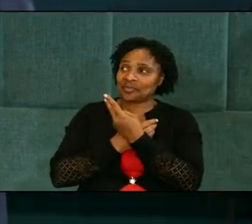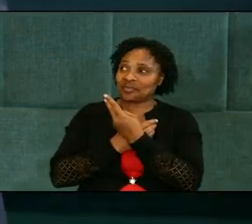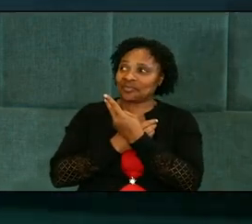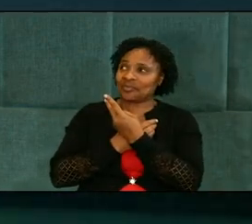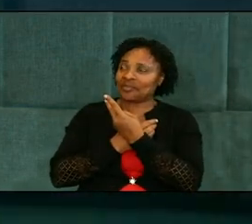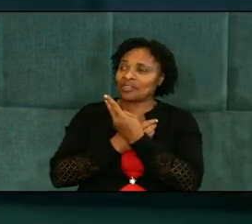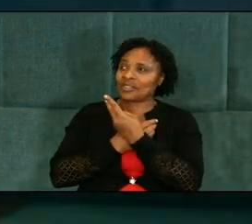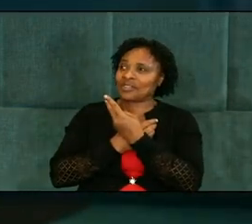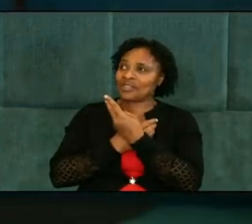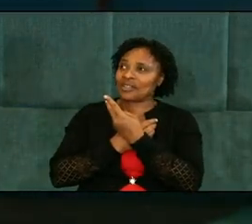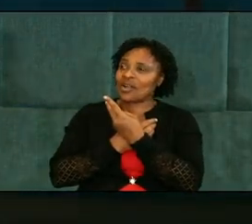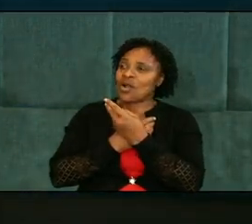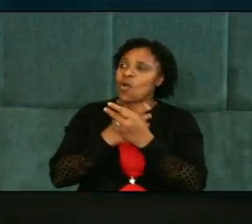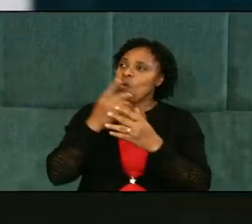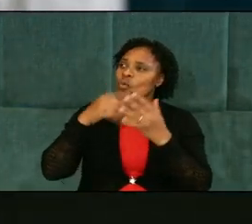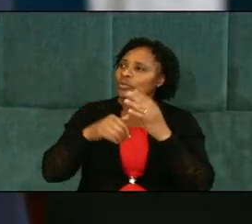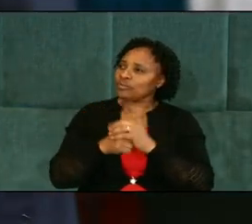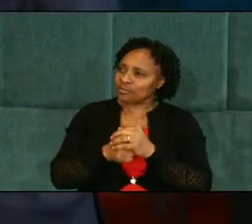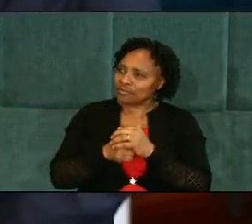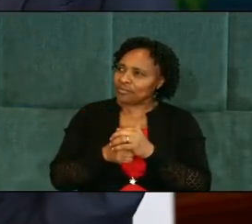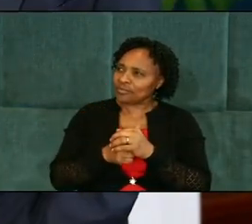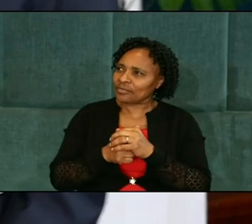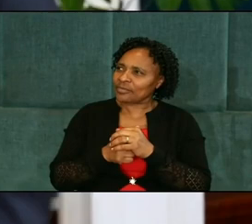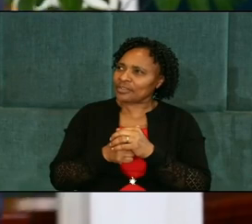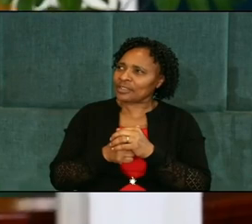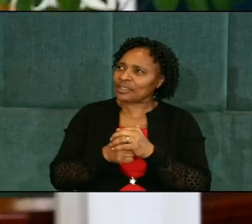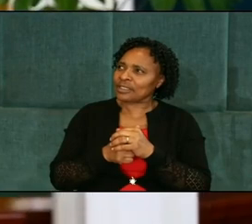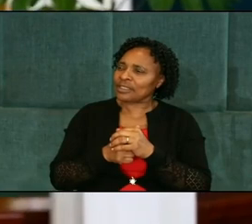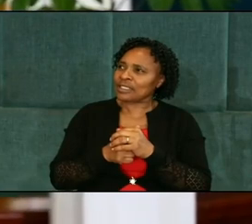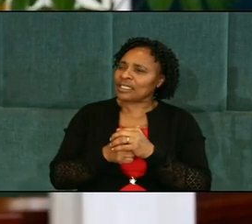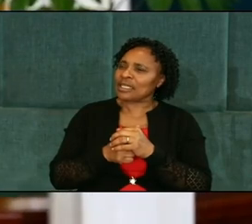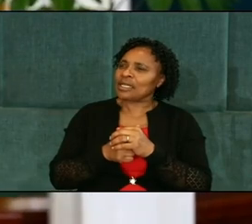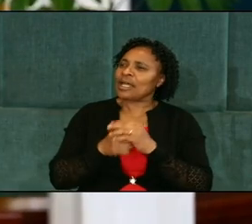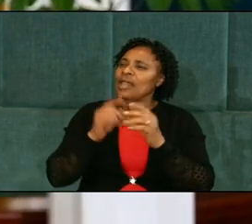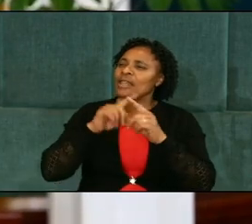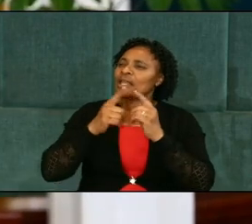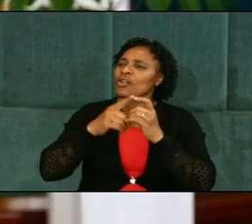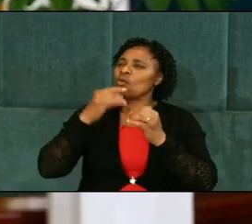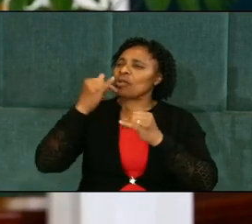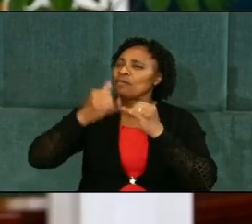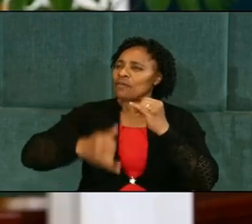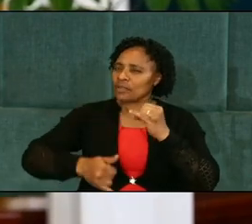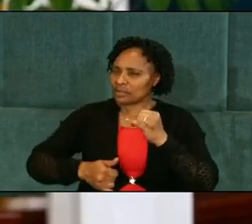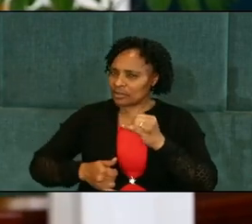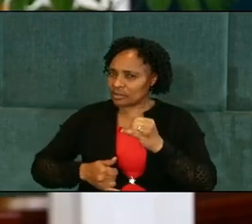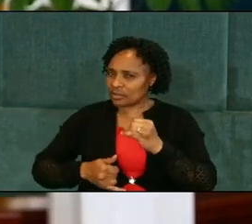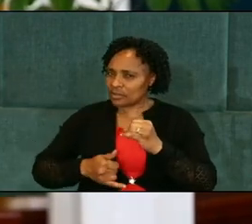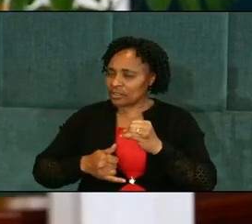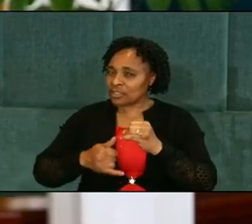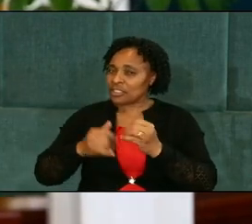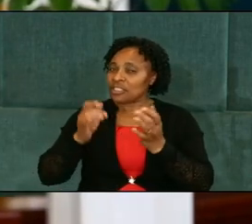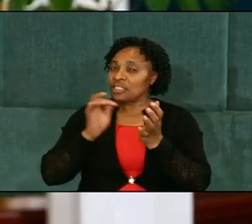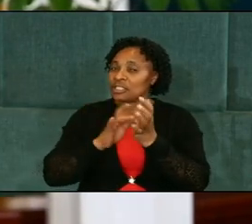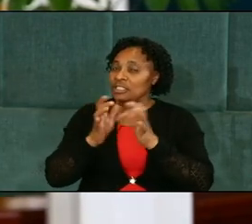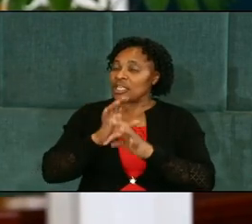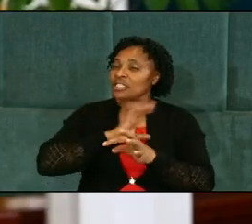While you're looking at it, compare that with how Jesus started his church.